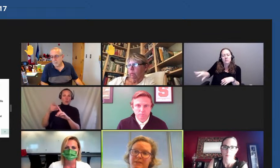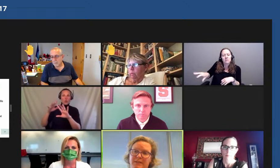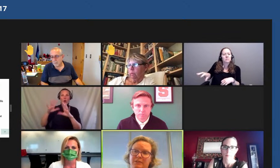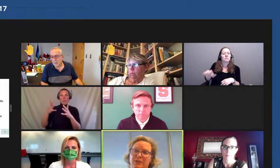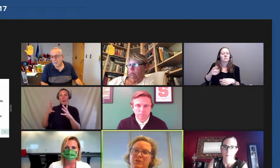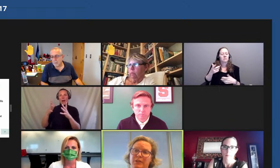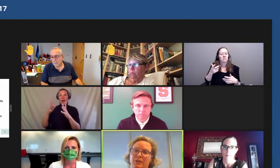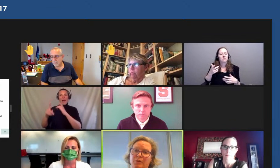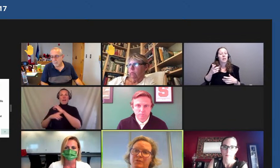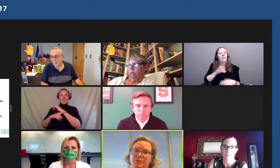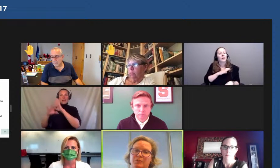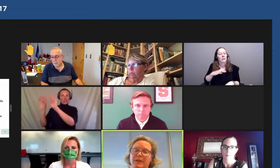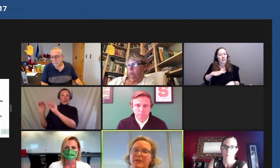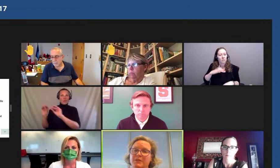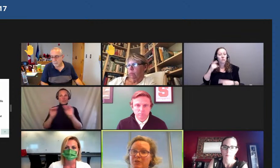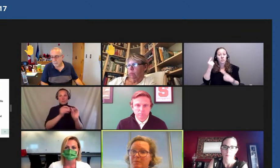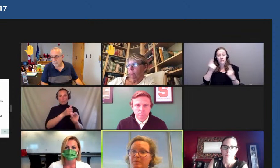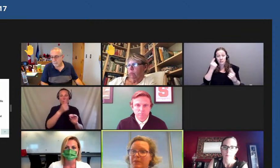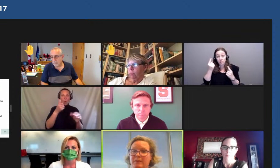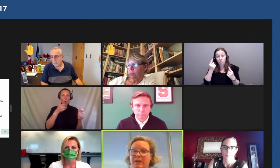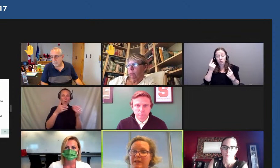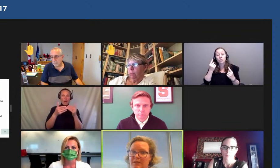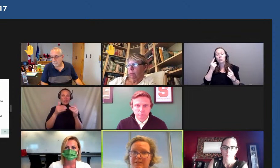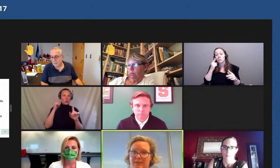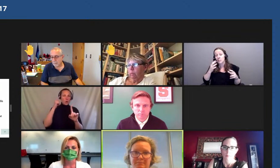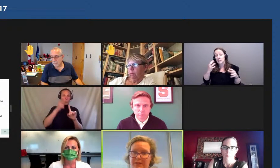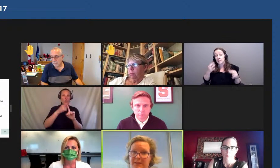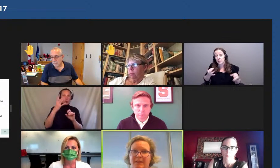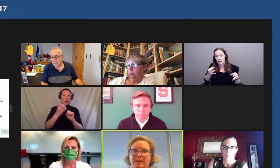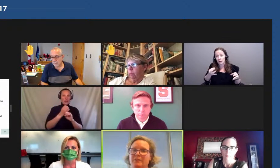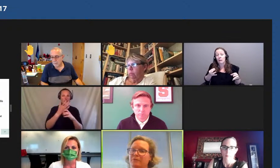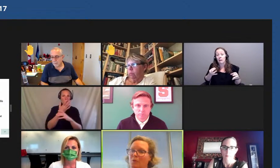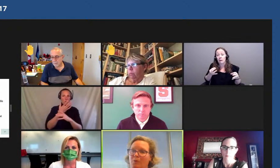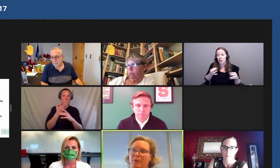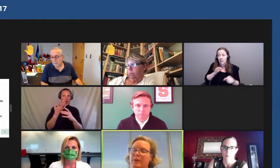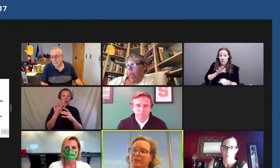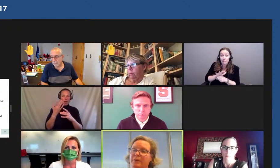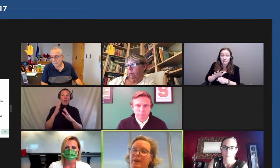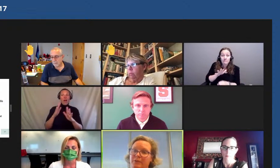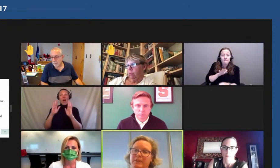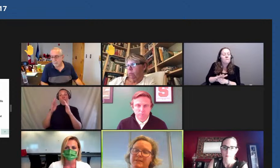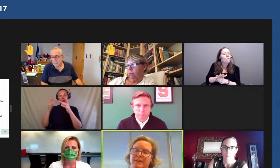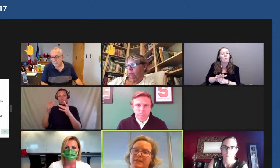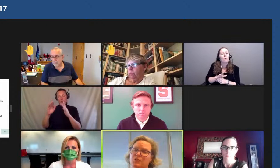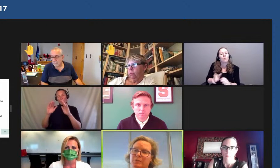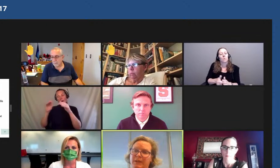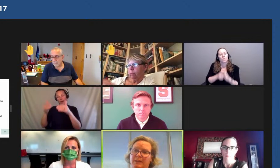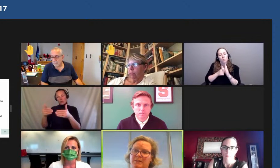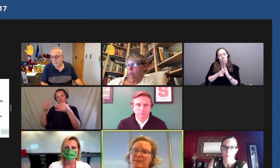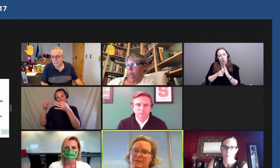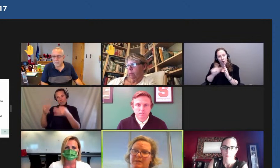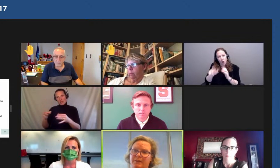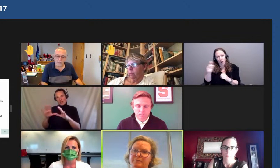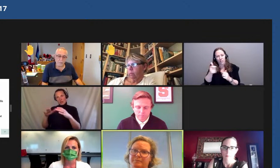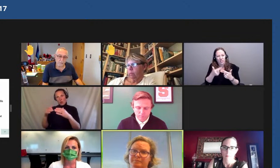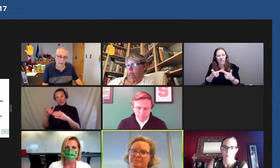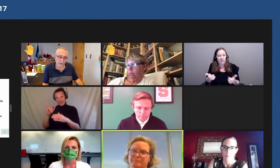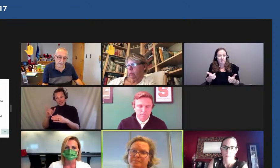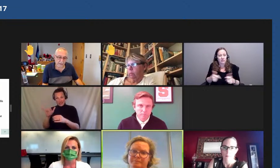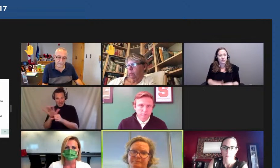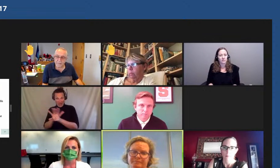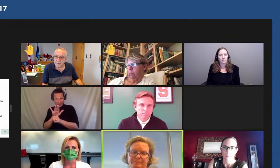council's consideration in order to determine whether that is enough, or if there are other things that you would like us to consider.